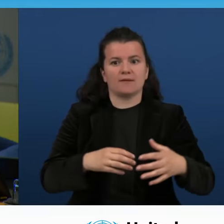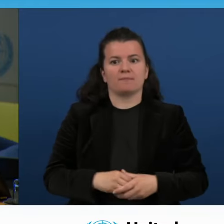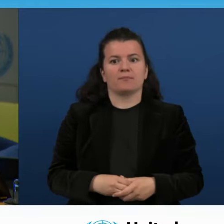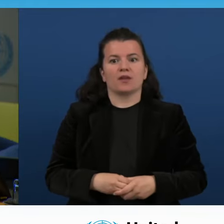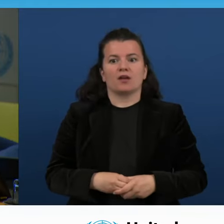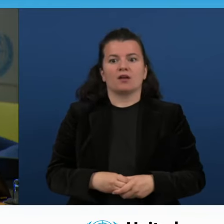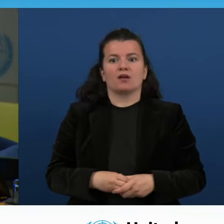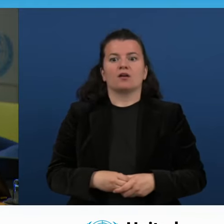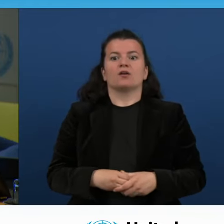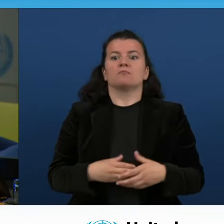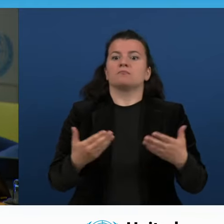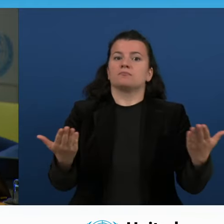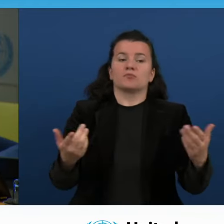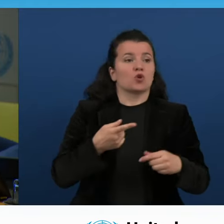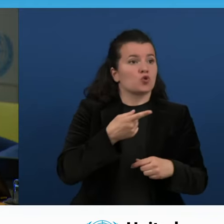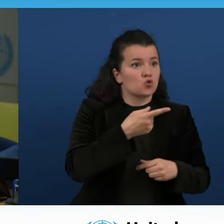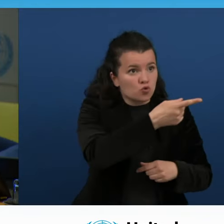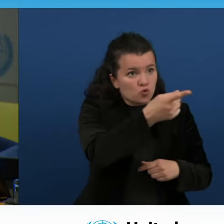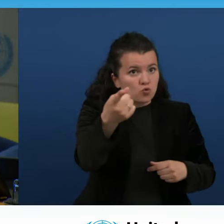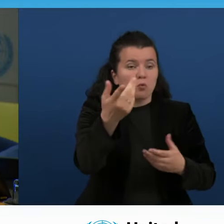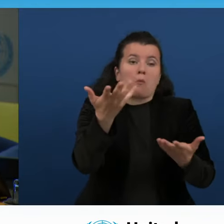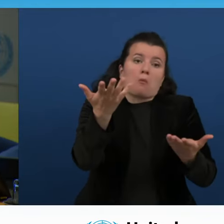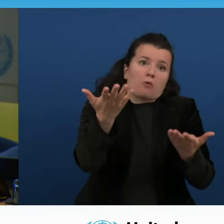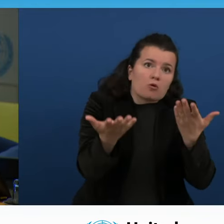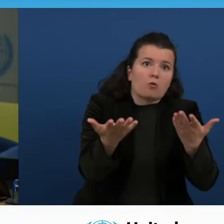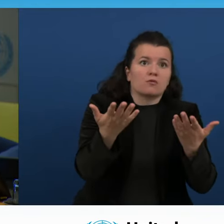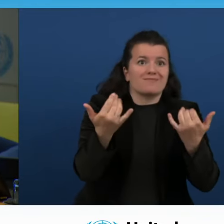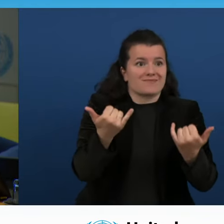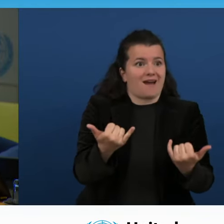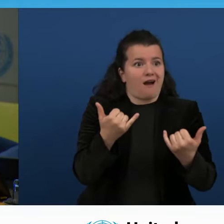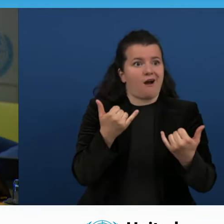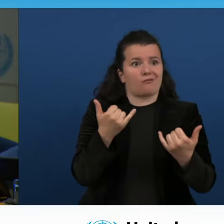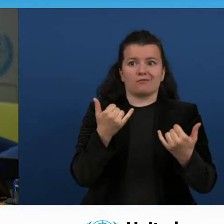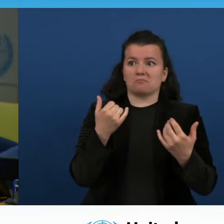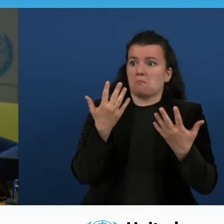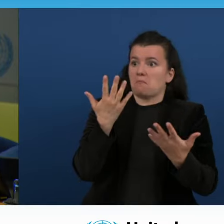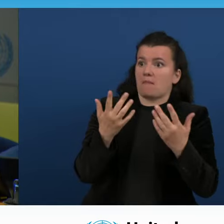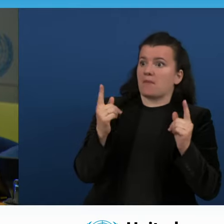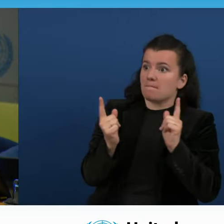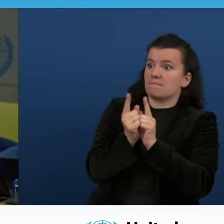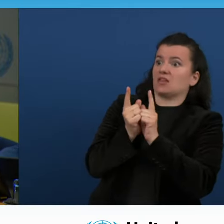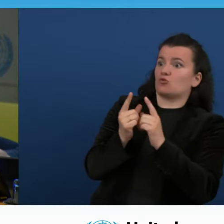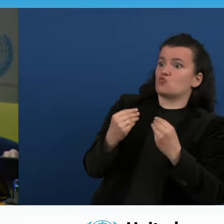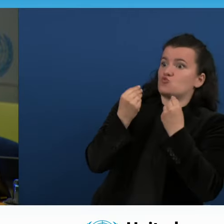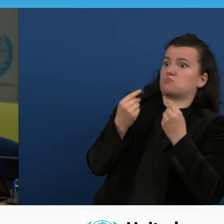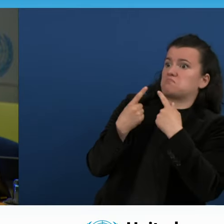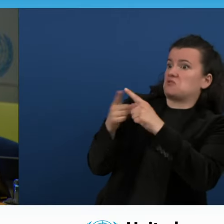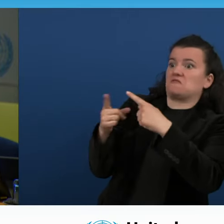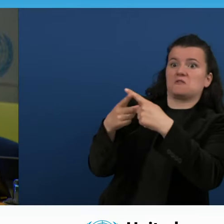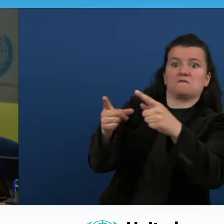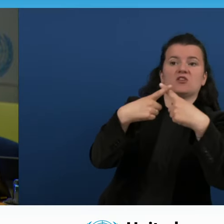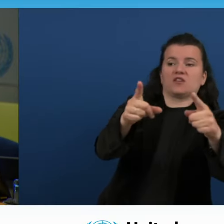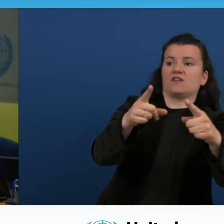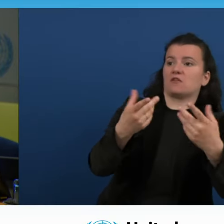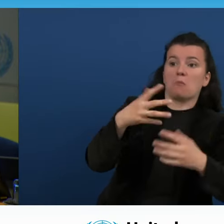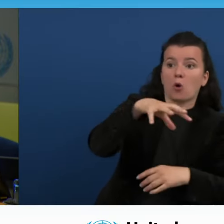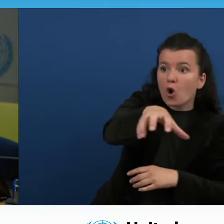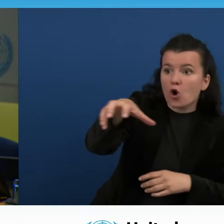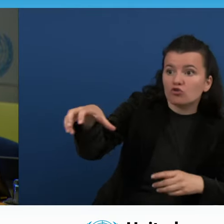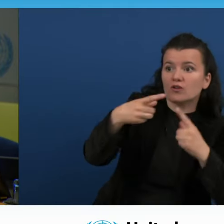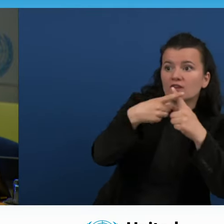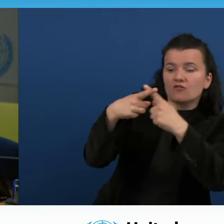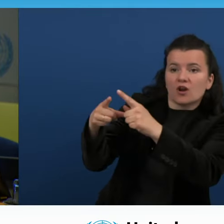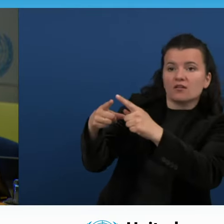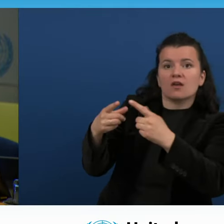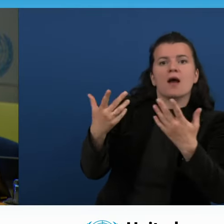that come from diverse backgrounds and countries, so please take the time to connect with them and create potentially WhatsApp, Slack, whatever that is that